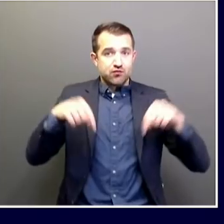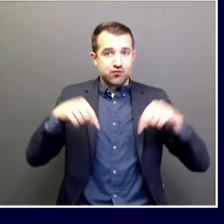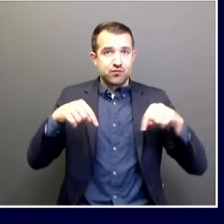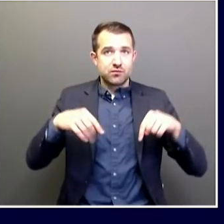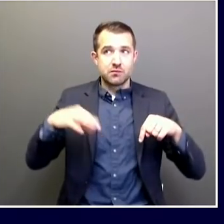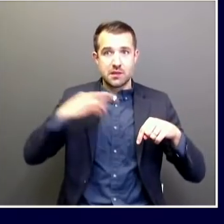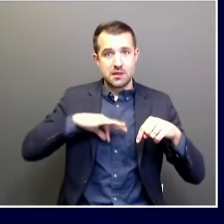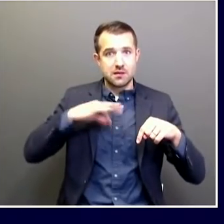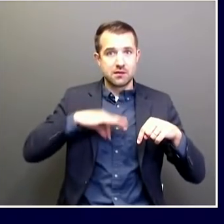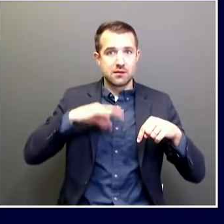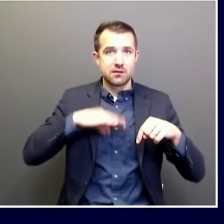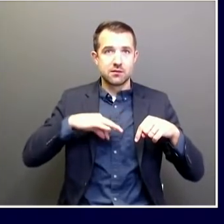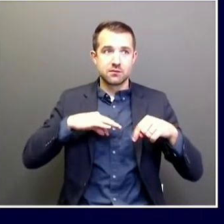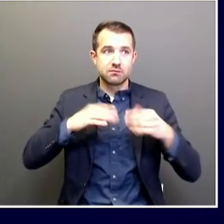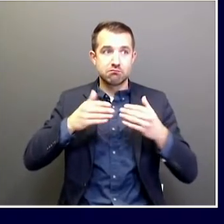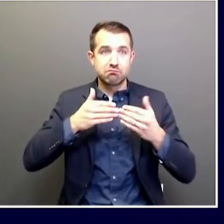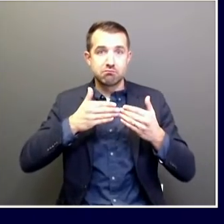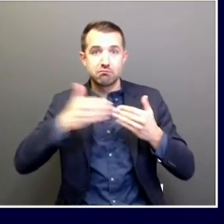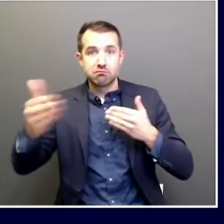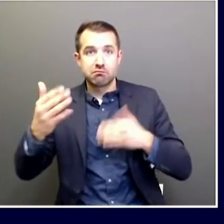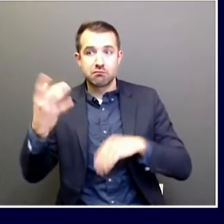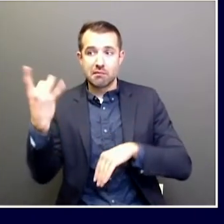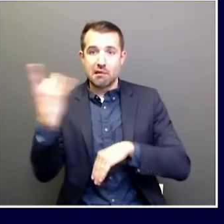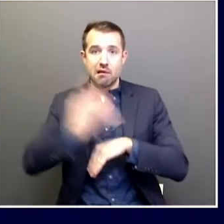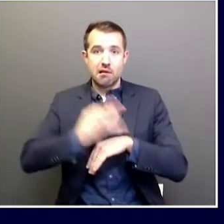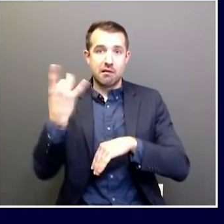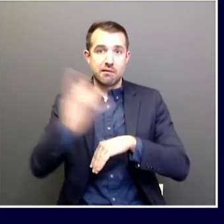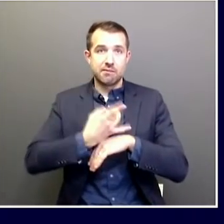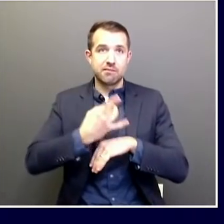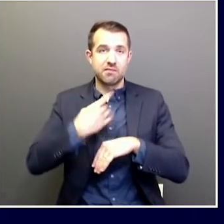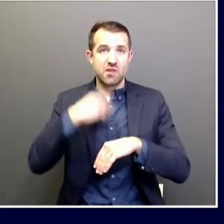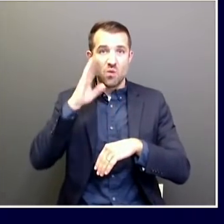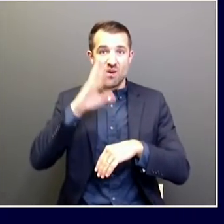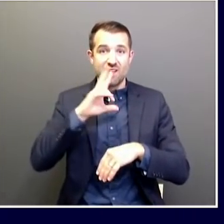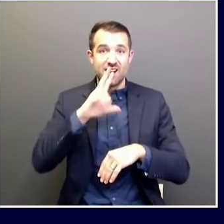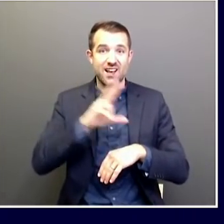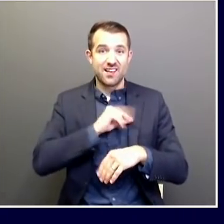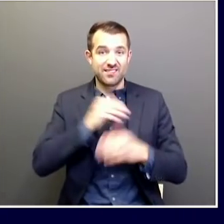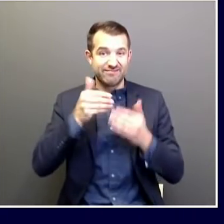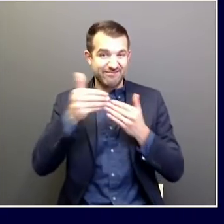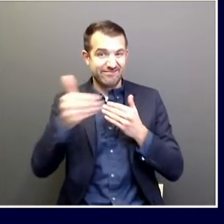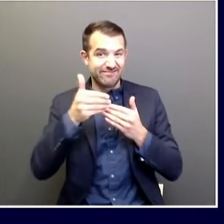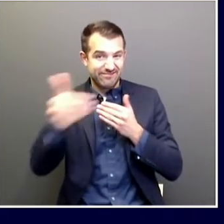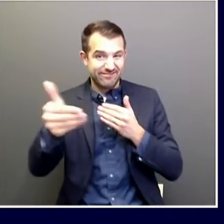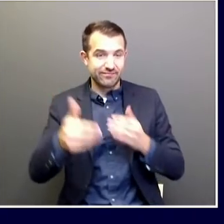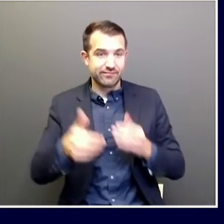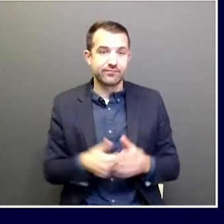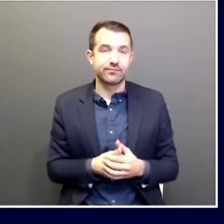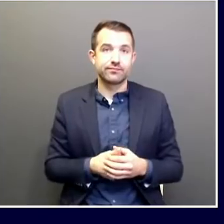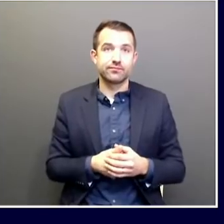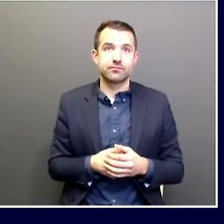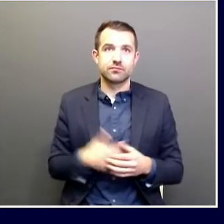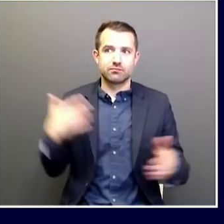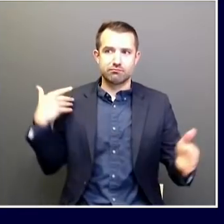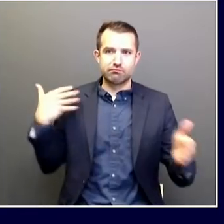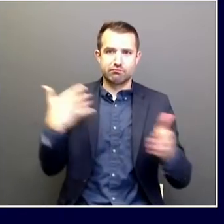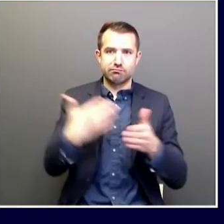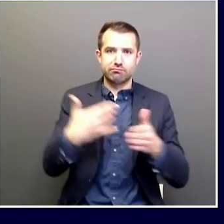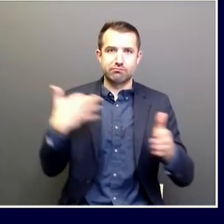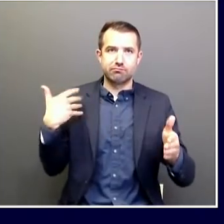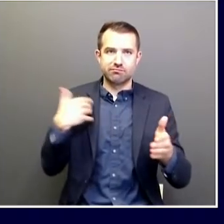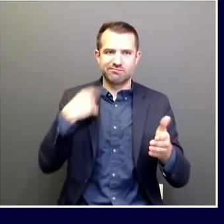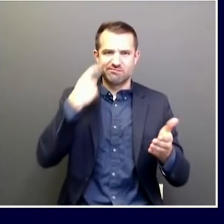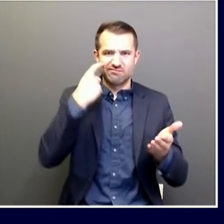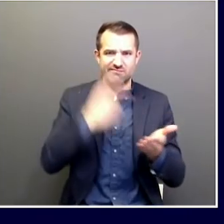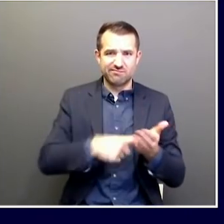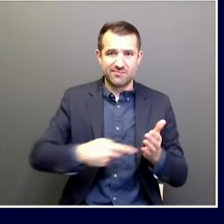before Thanksgiving. And as we've talked about today, lately here in Maine, we've been breaking records that, frankly,